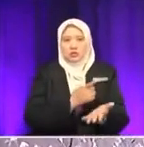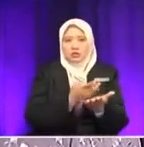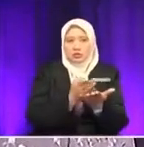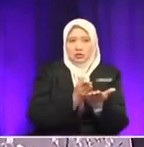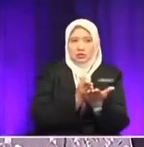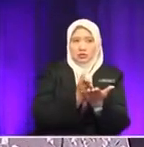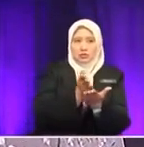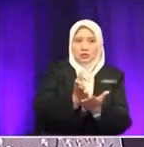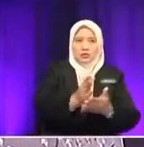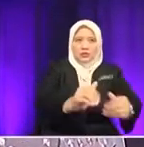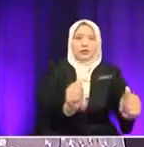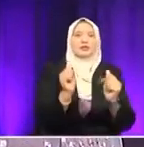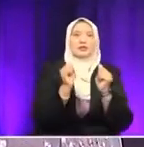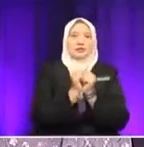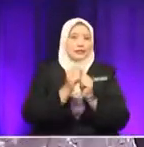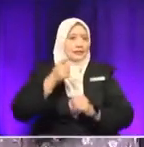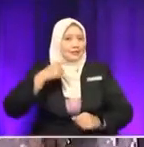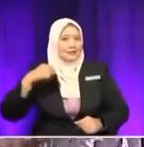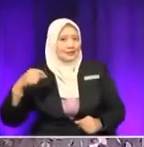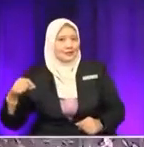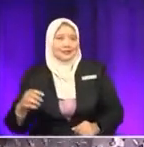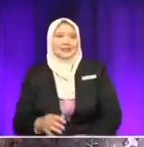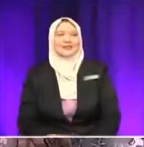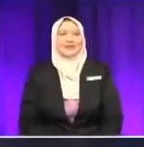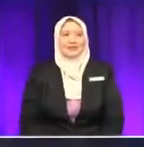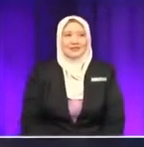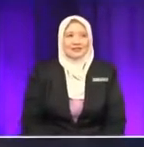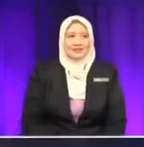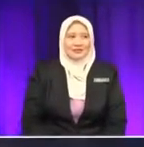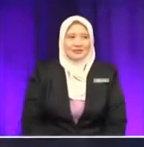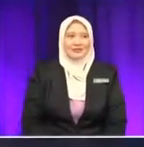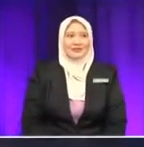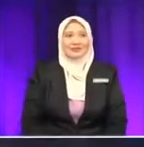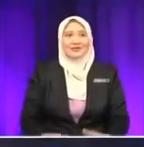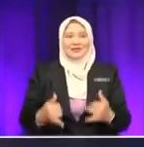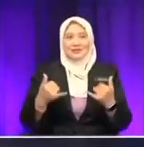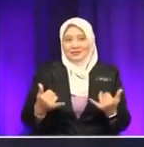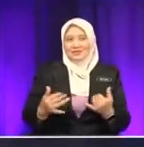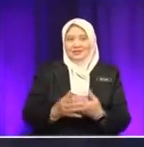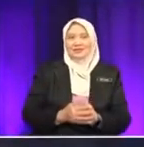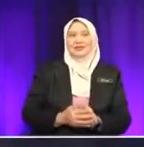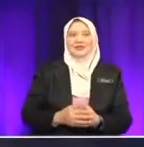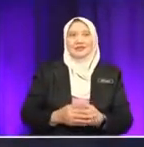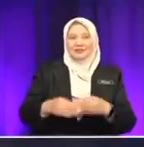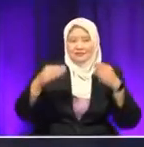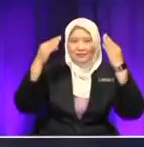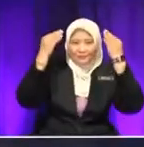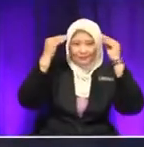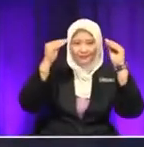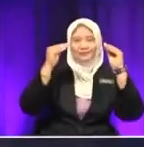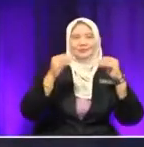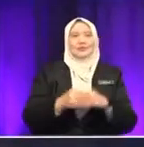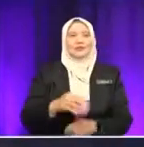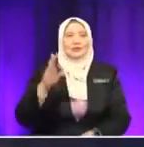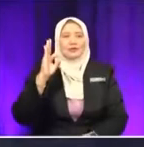the game plays? All right. Teacher Faraliza has a very nice game plan planned for pupils. Right. Okay,